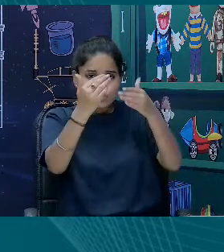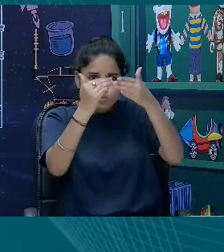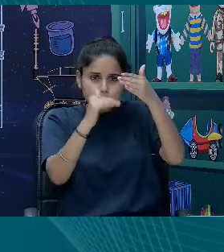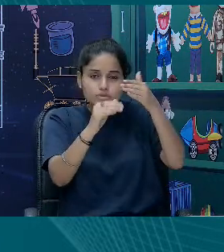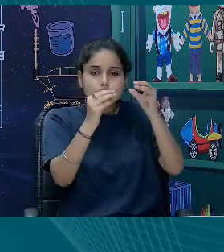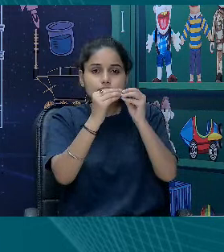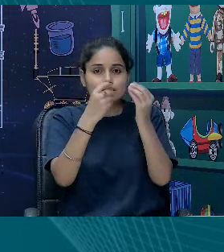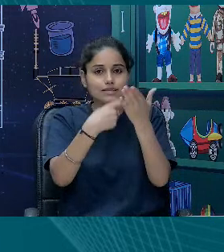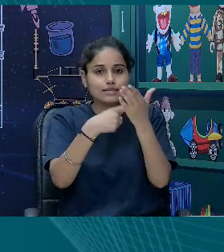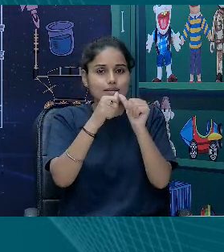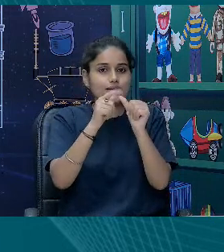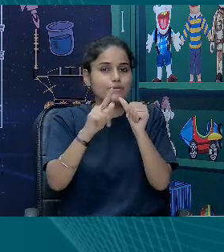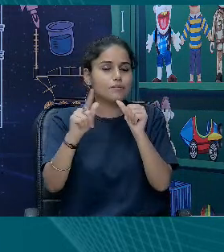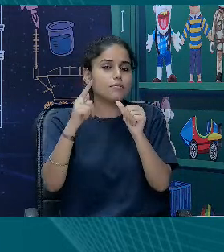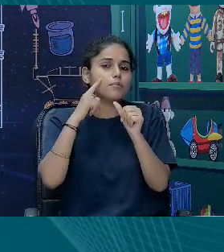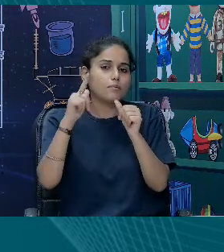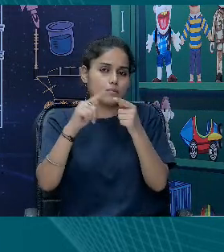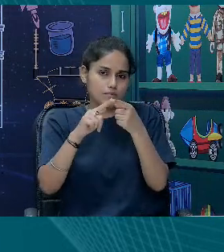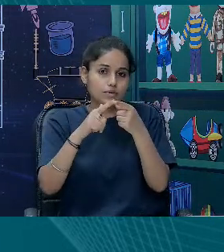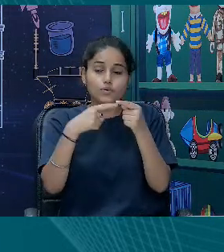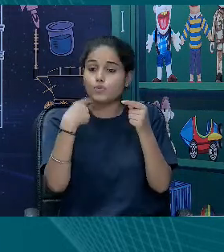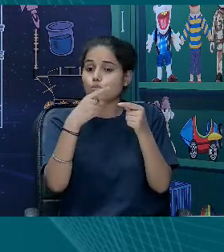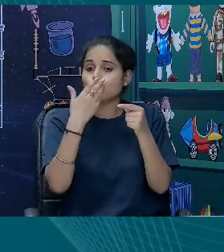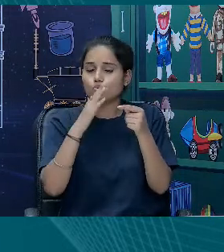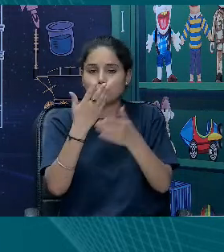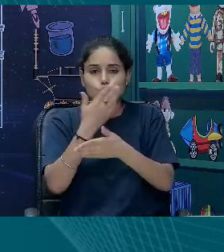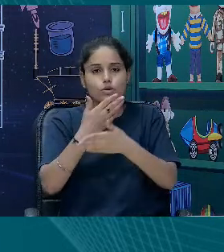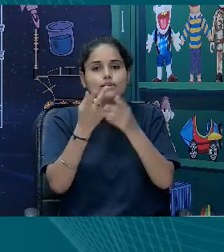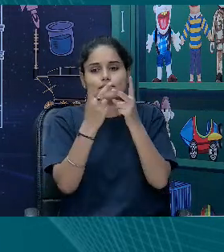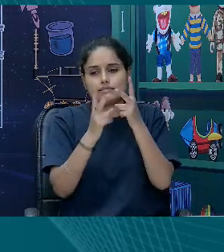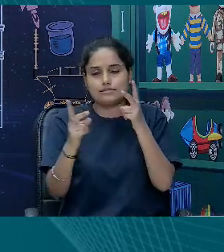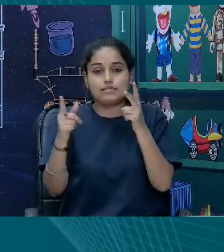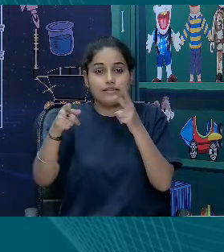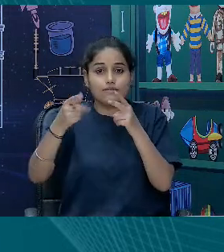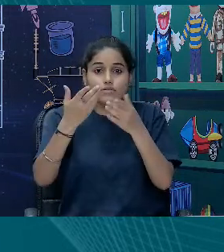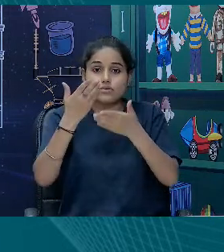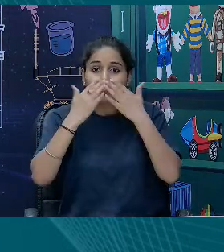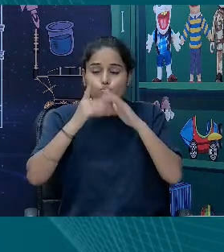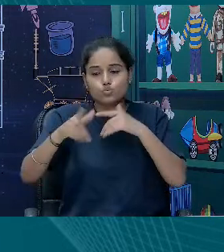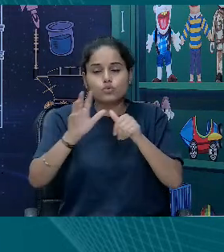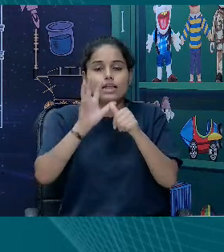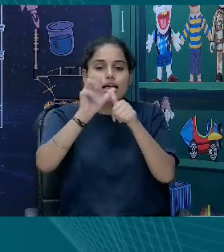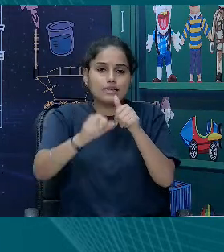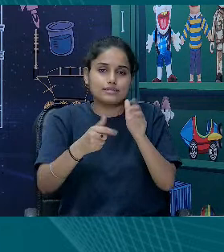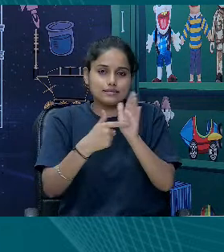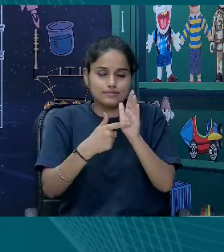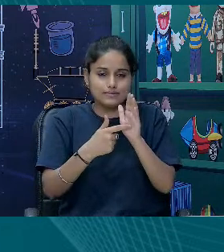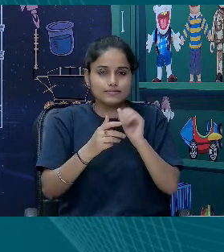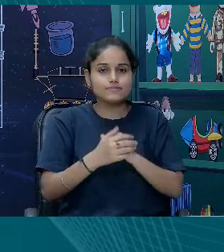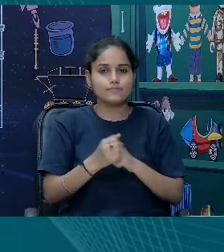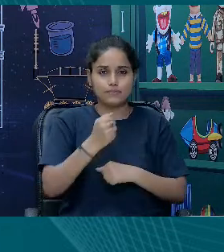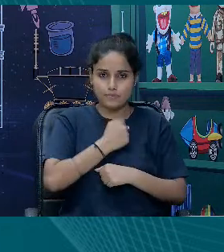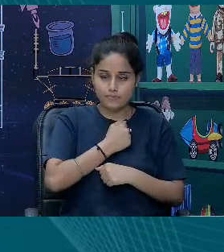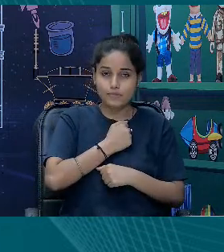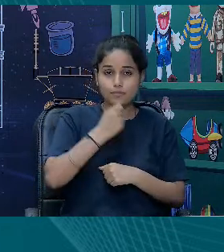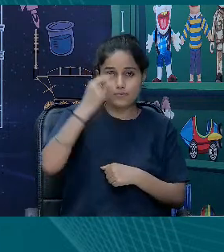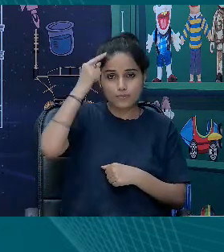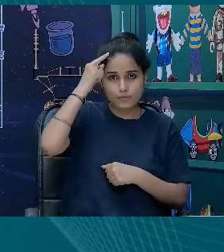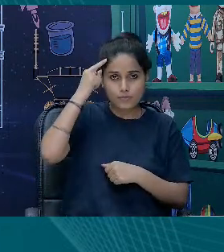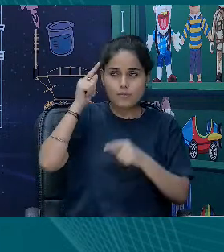little more better, and a child will able to associate the things with the poem. On my